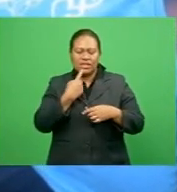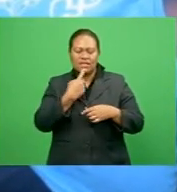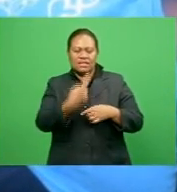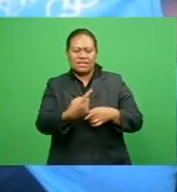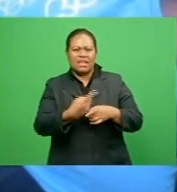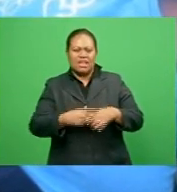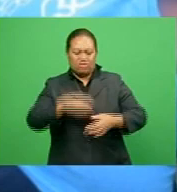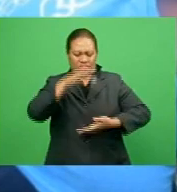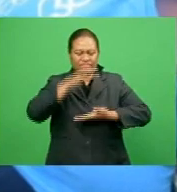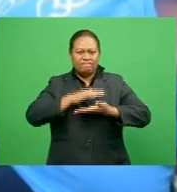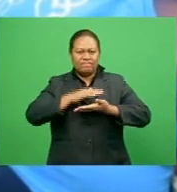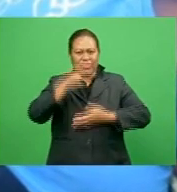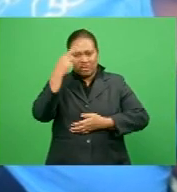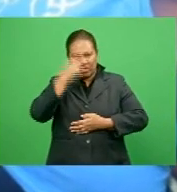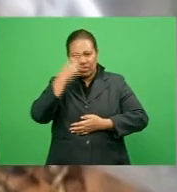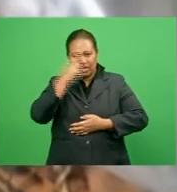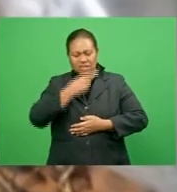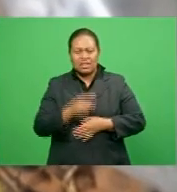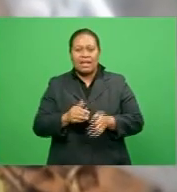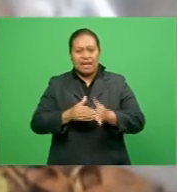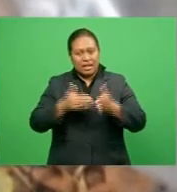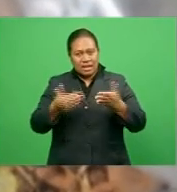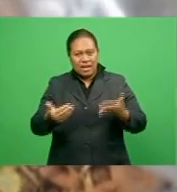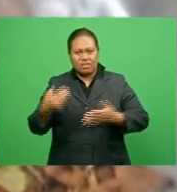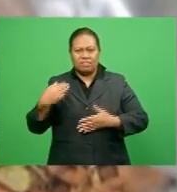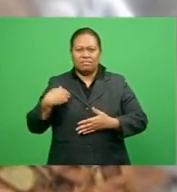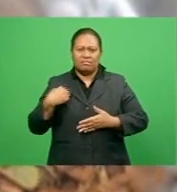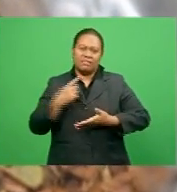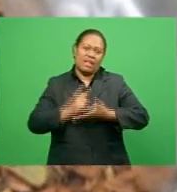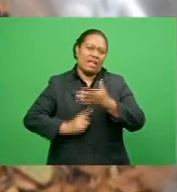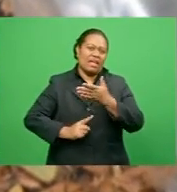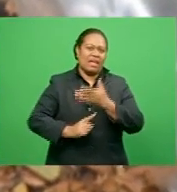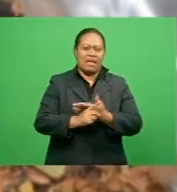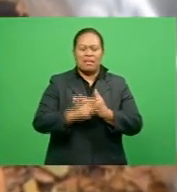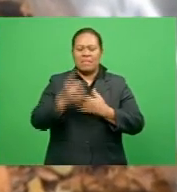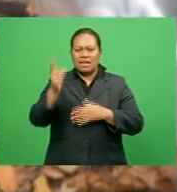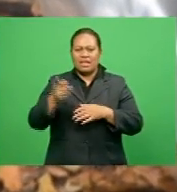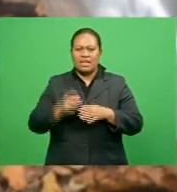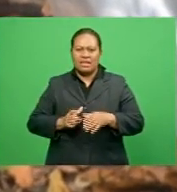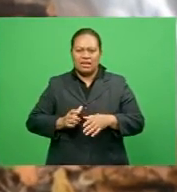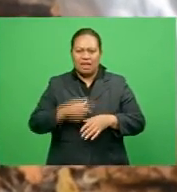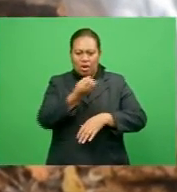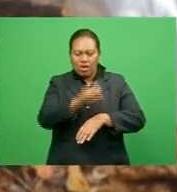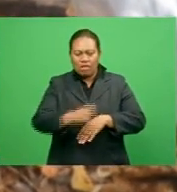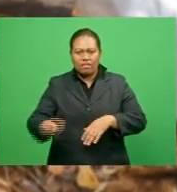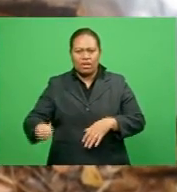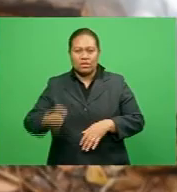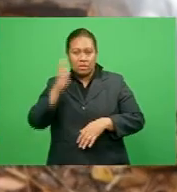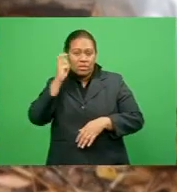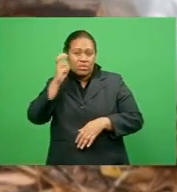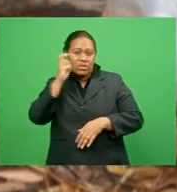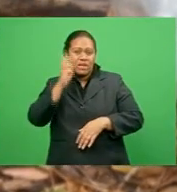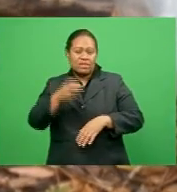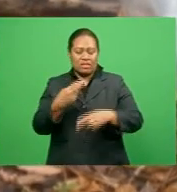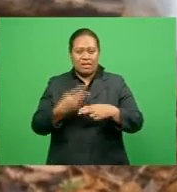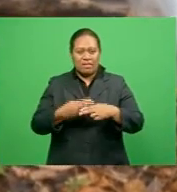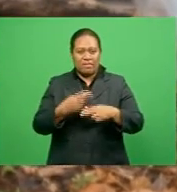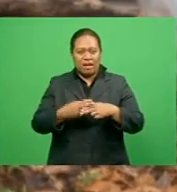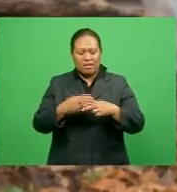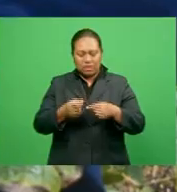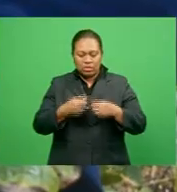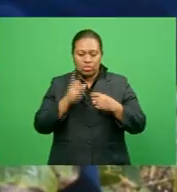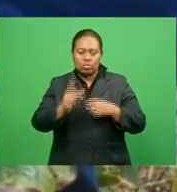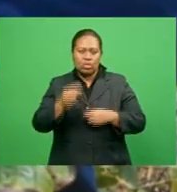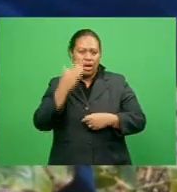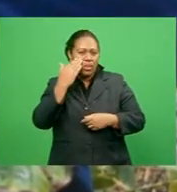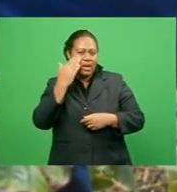risk of disease. The most recent held in Overlau. Permanent Secretary Ritesh Das says the training empowers farmers and raises awareness